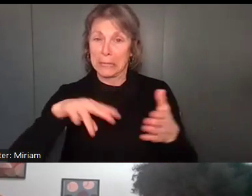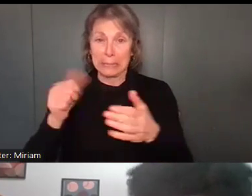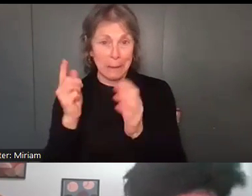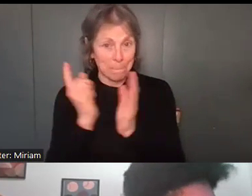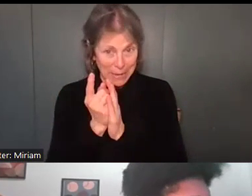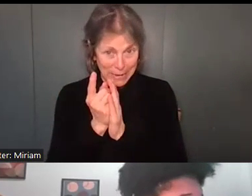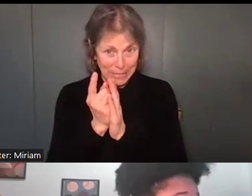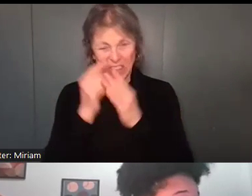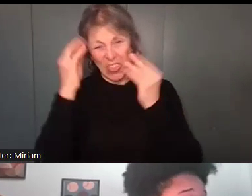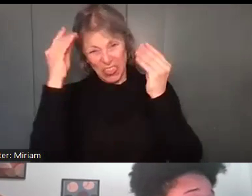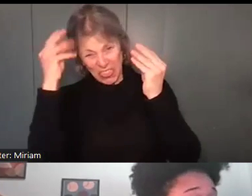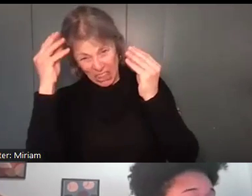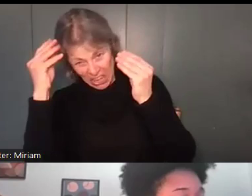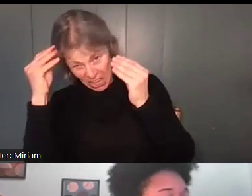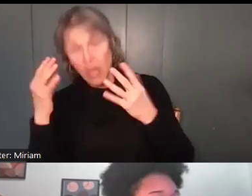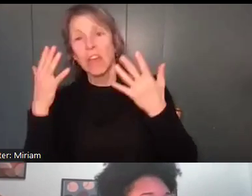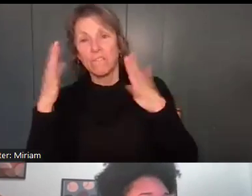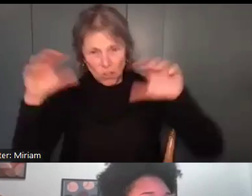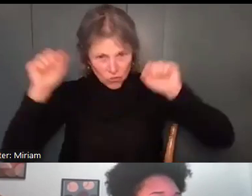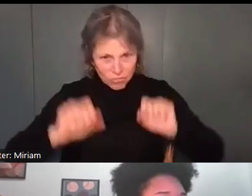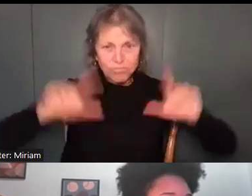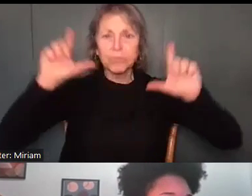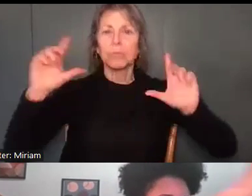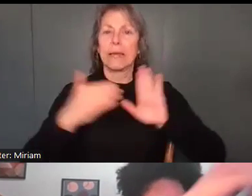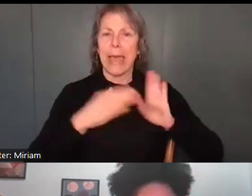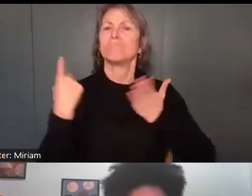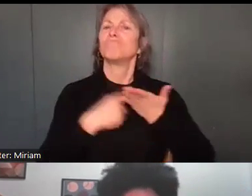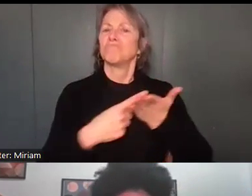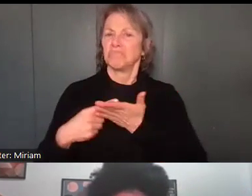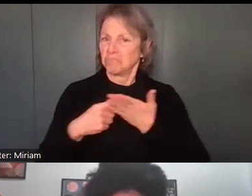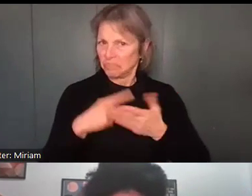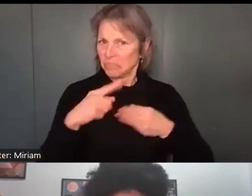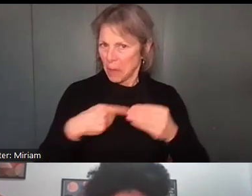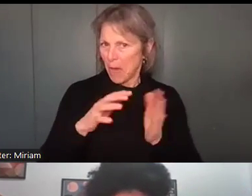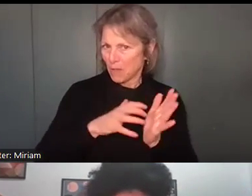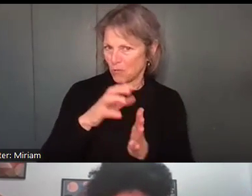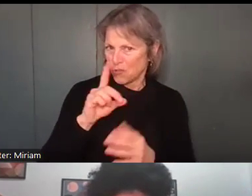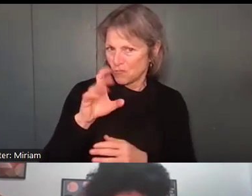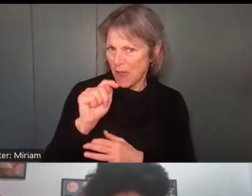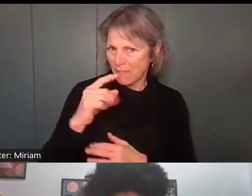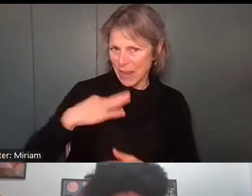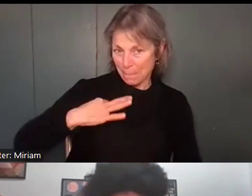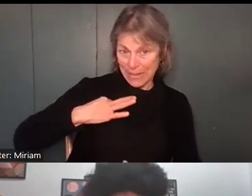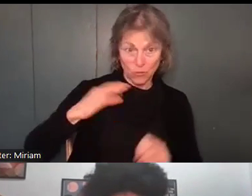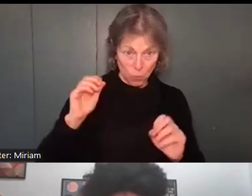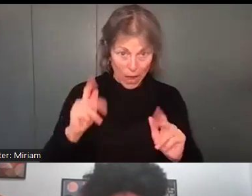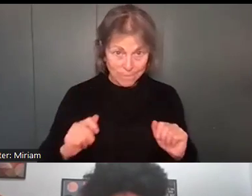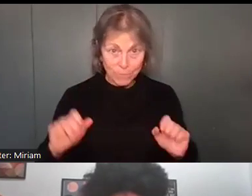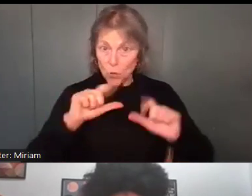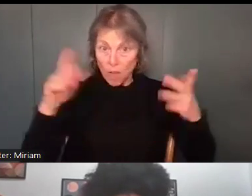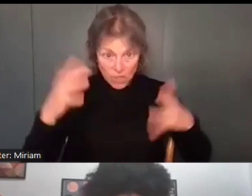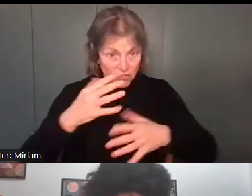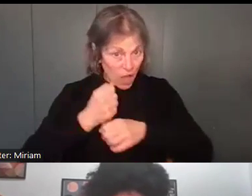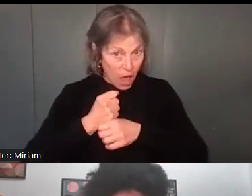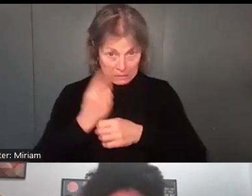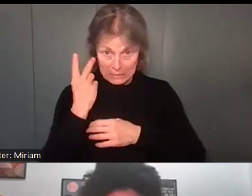our thoughts about it so that we can then reconvene and have a discussion about the draft application. Did everyone get it? Can everyone see